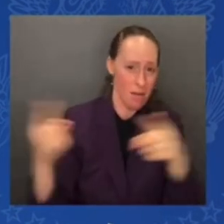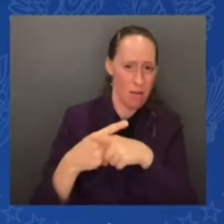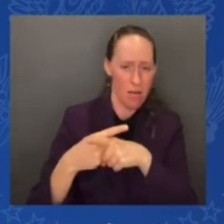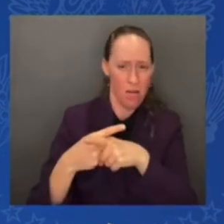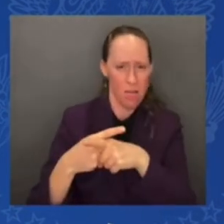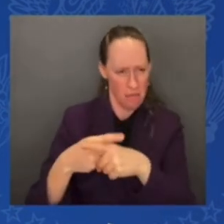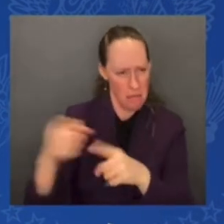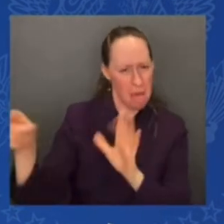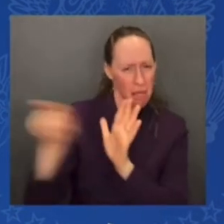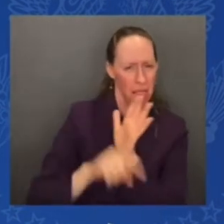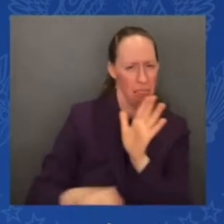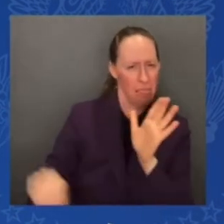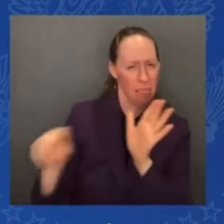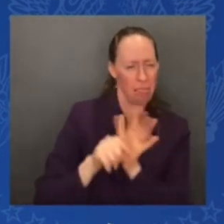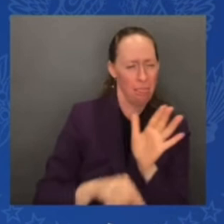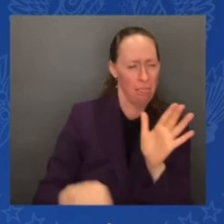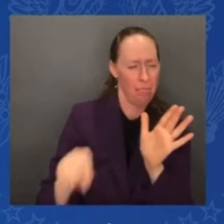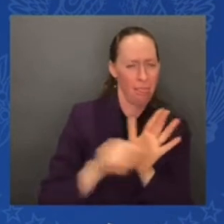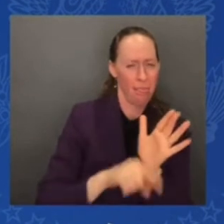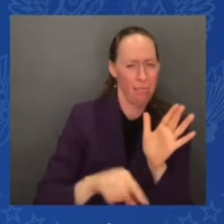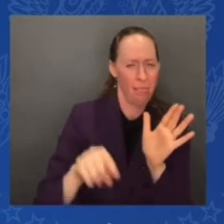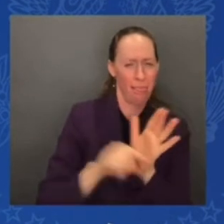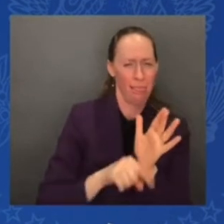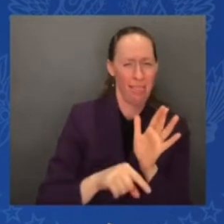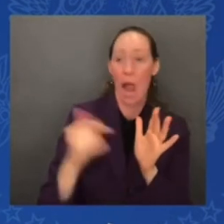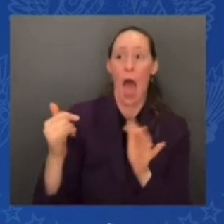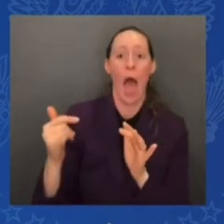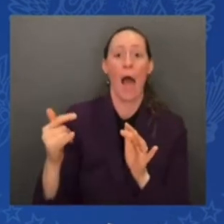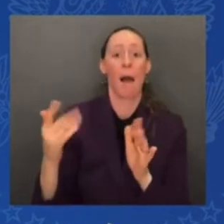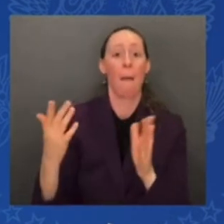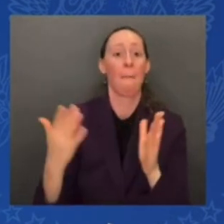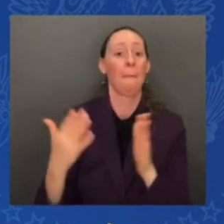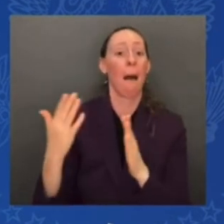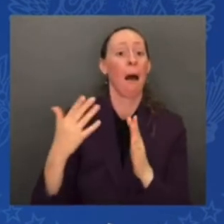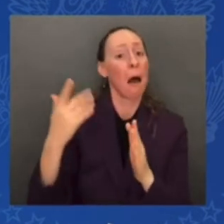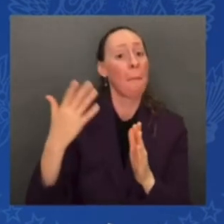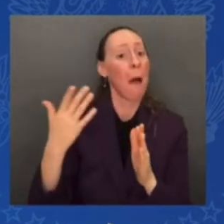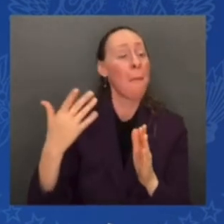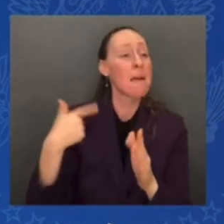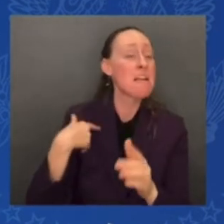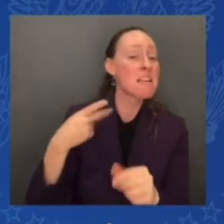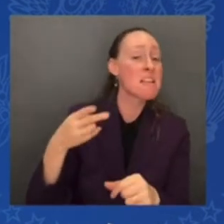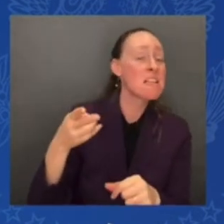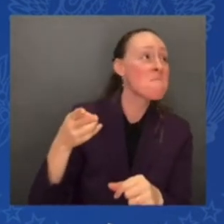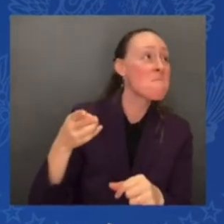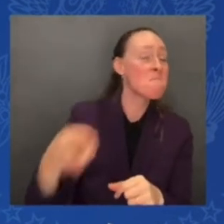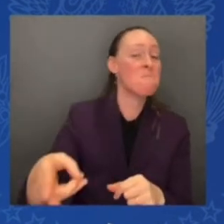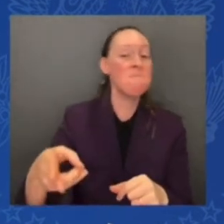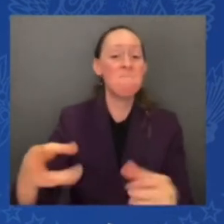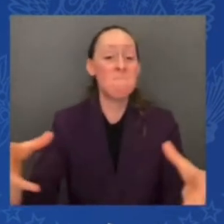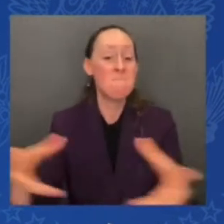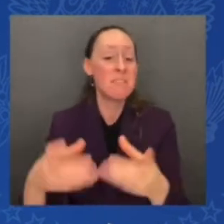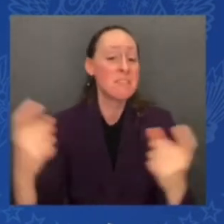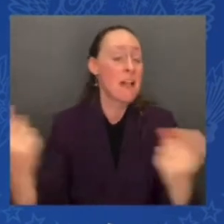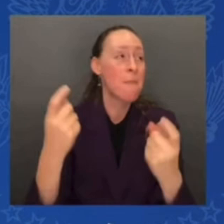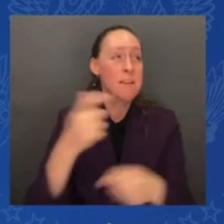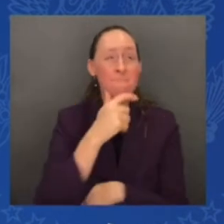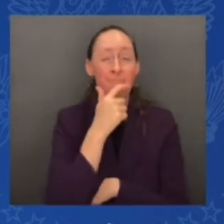Look, we can see exactly where we're making these investments, and you can see exactly where they are. If you go